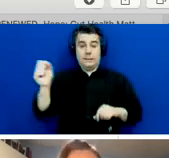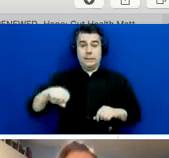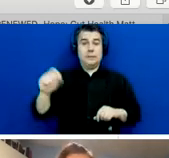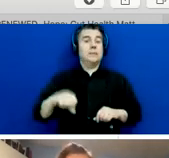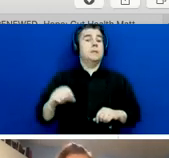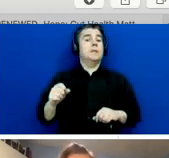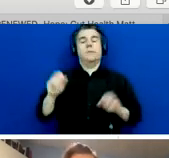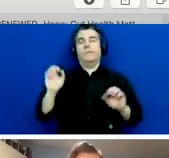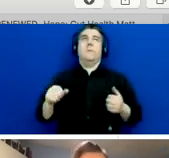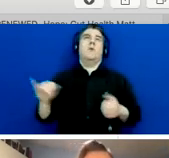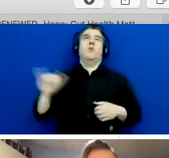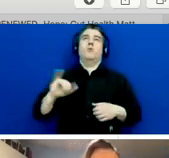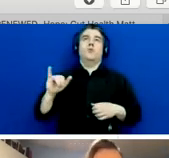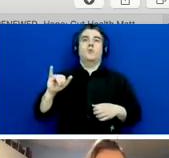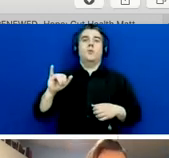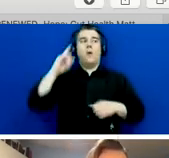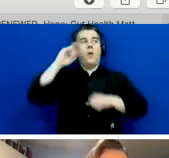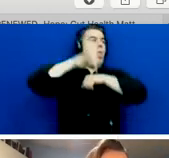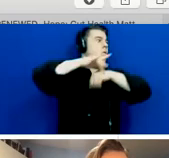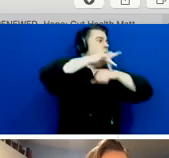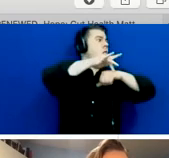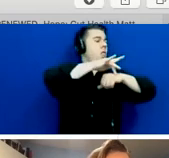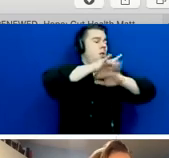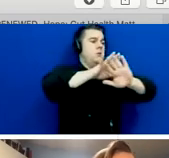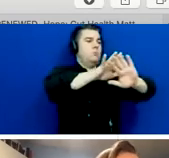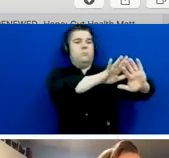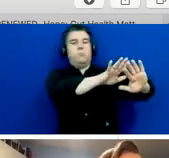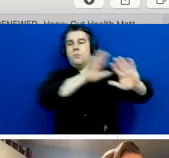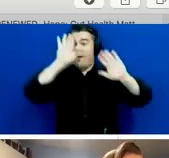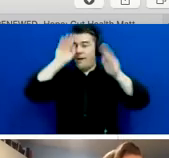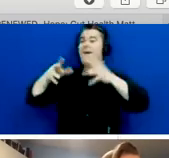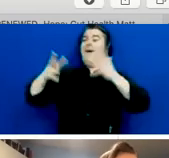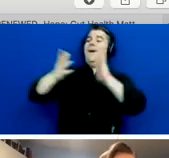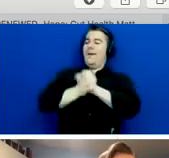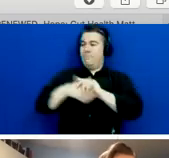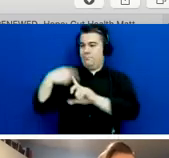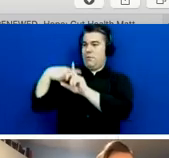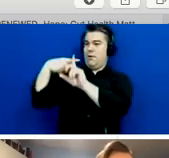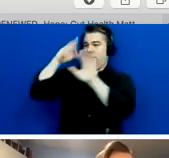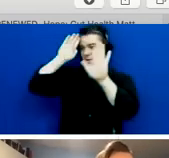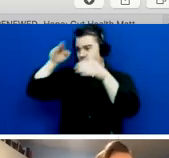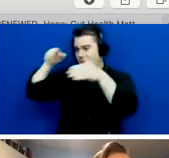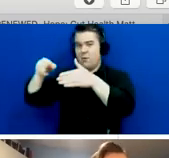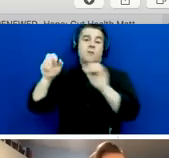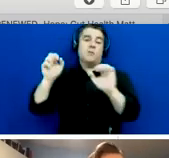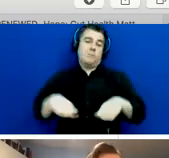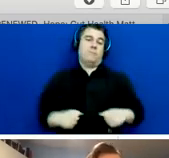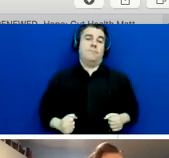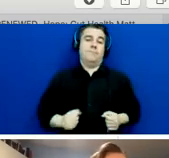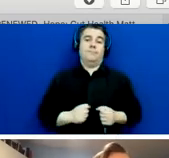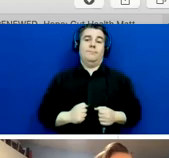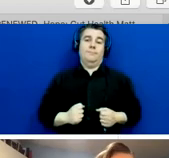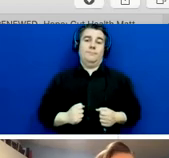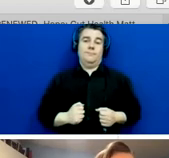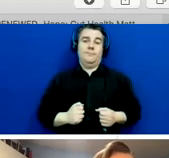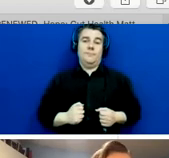it can also take your mind off of the things around you that you can't control and gives you something purposeful to focus on. So you,